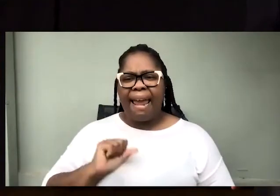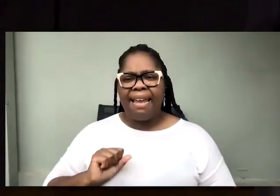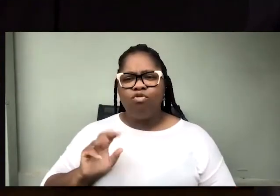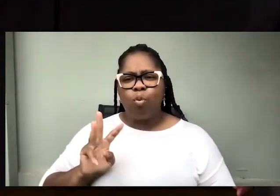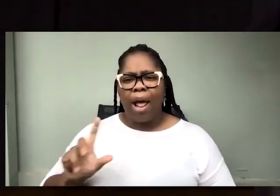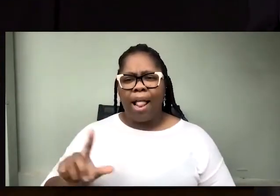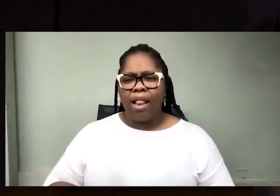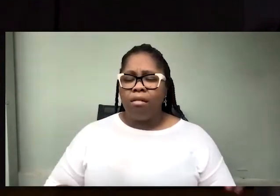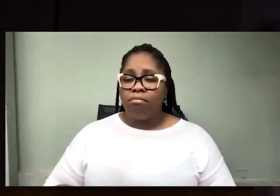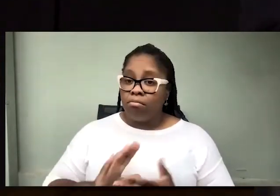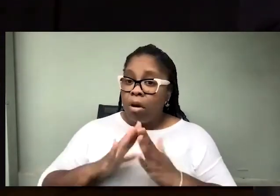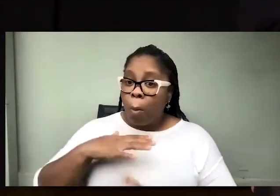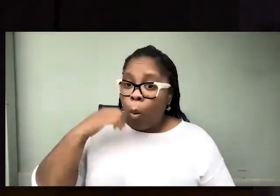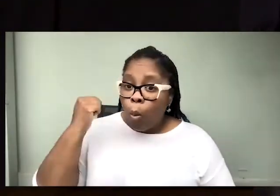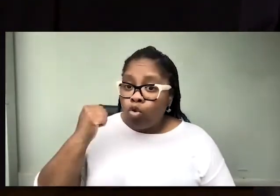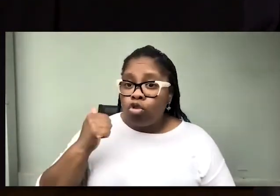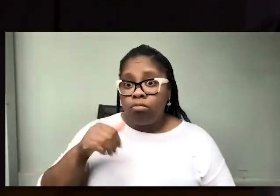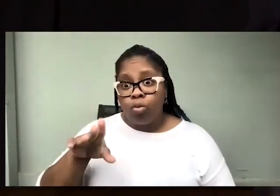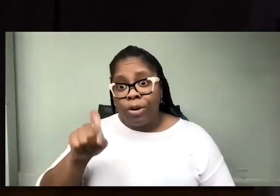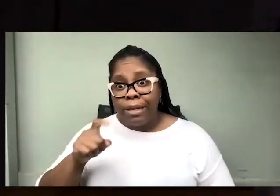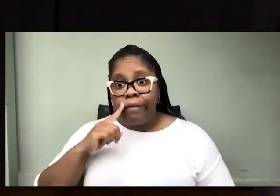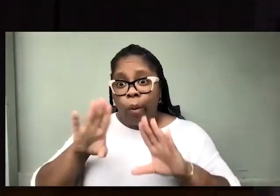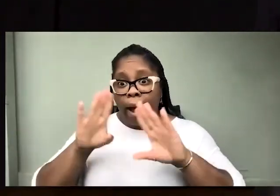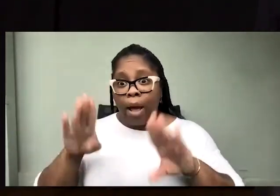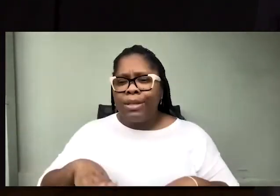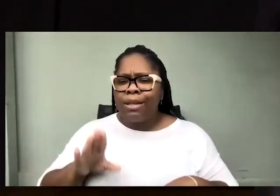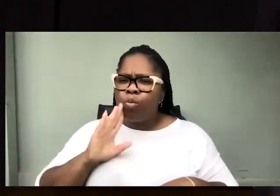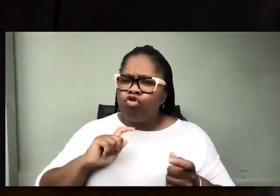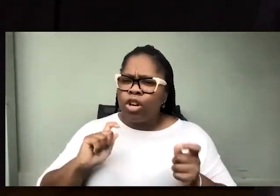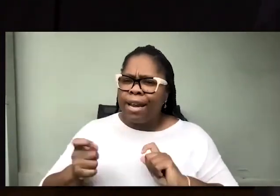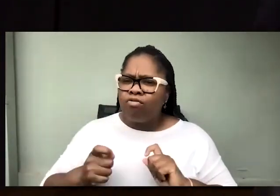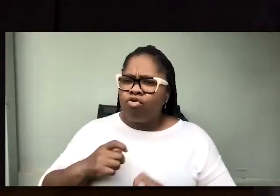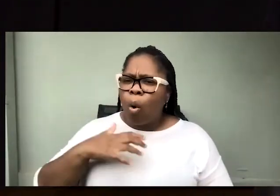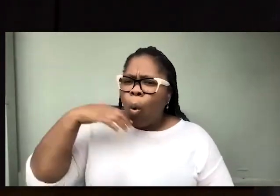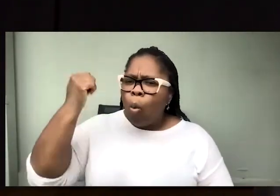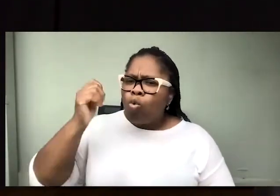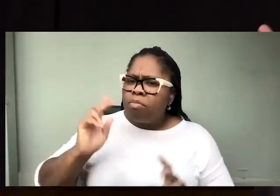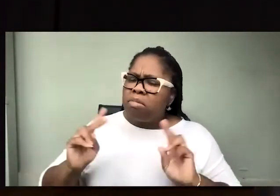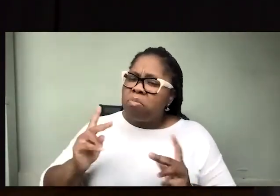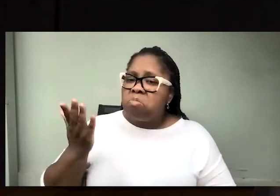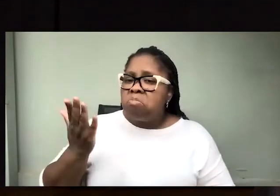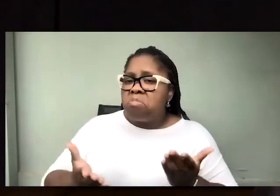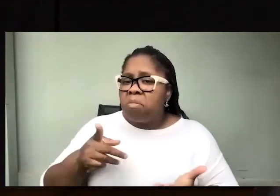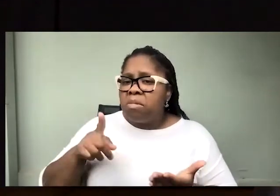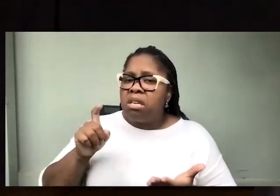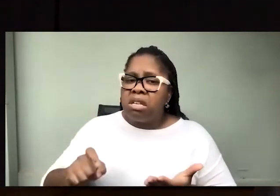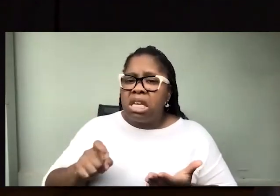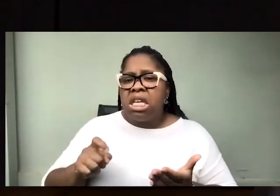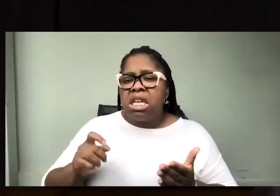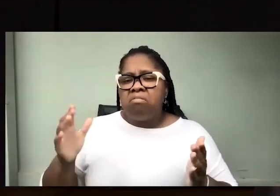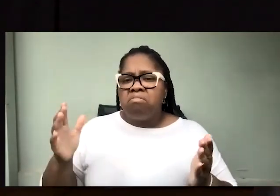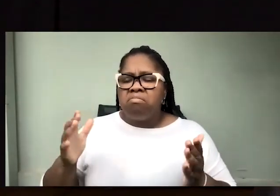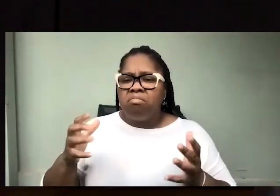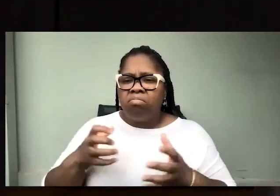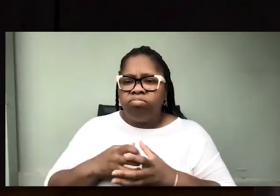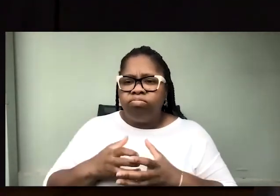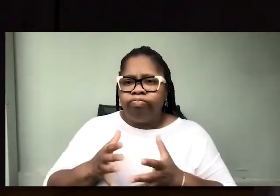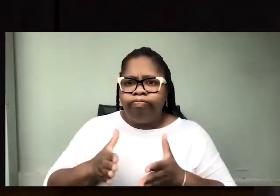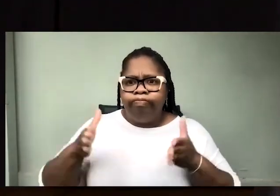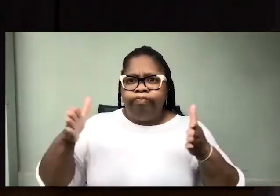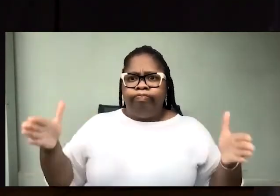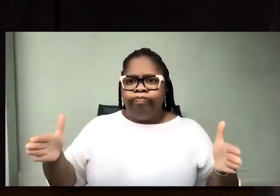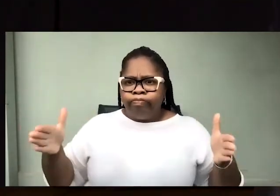individuals age, their housing needs change. Older adults may need housing that allows for different household sizes, are accessible